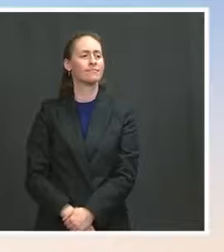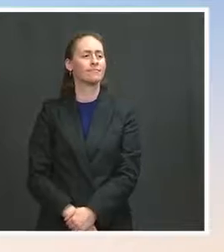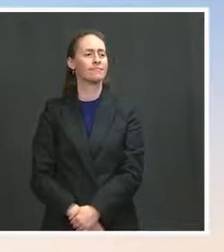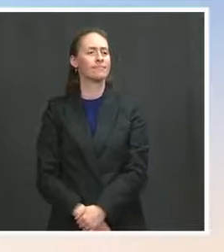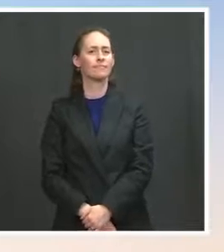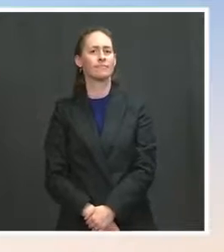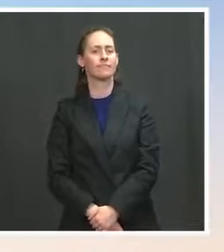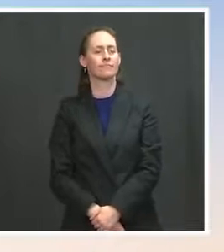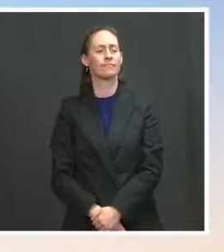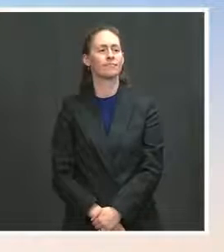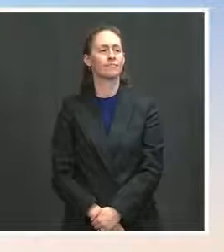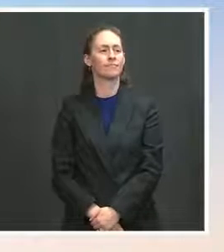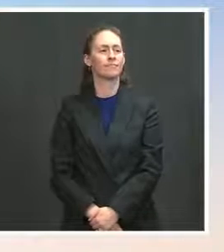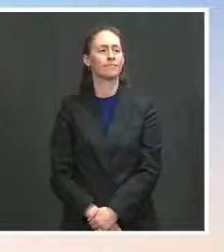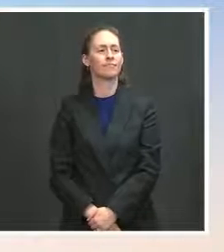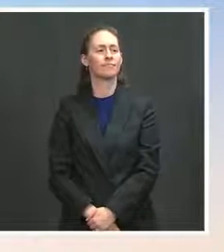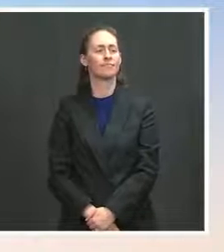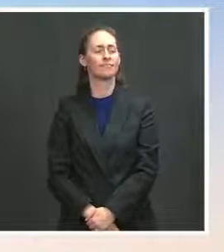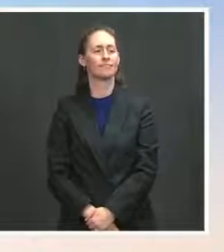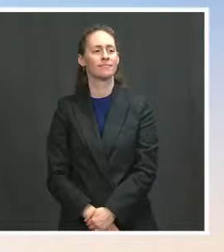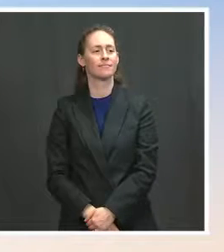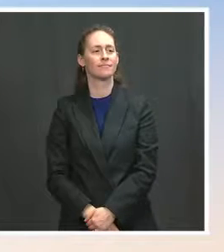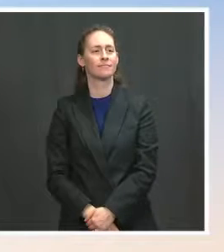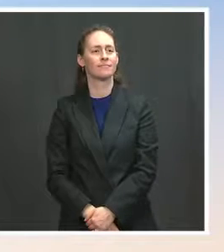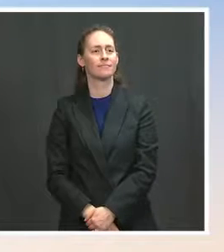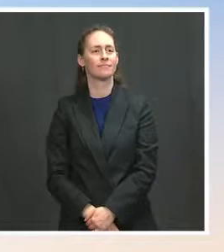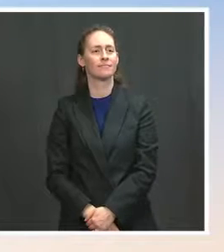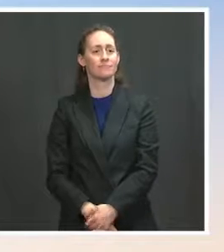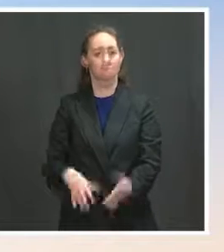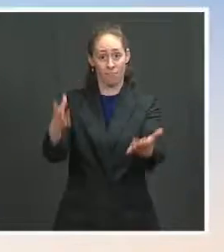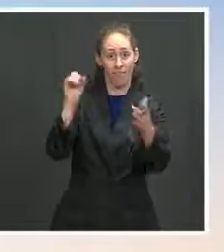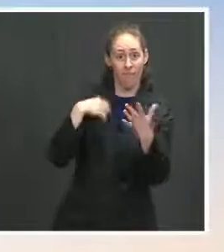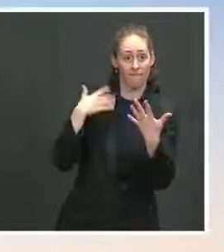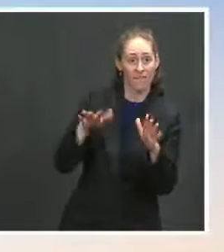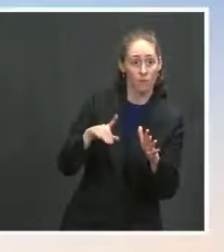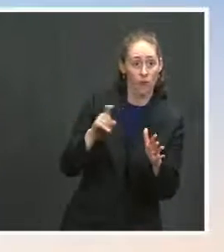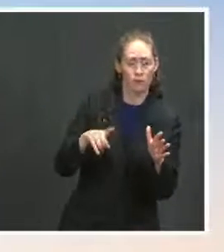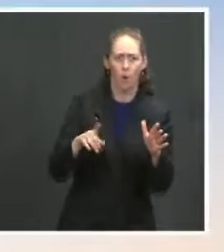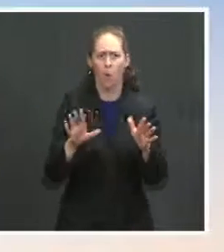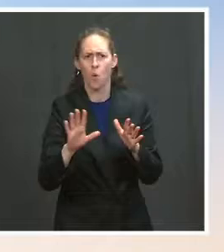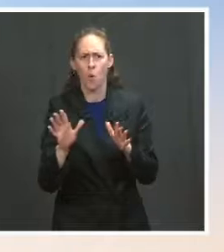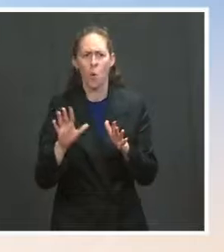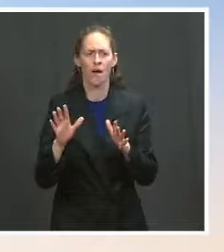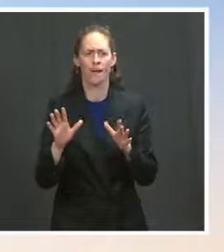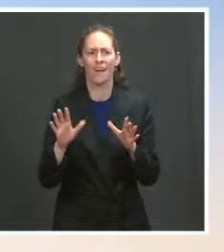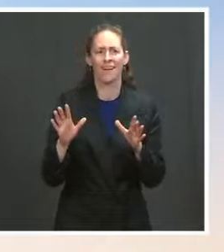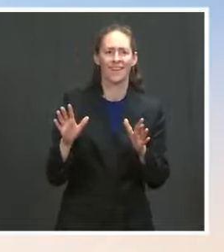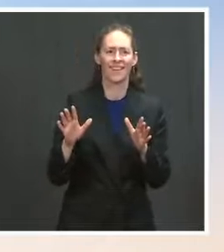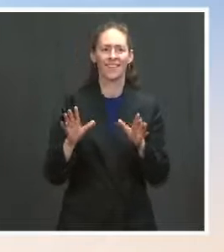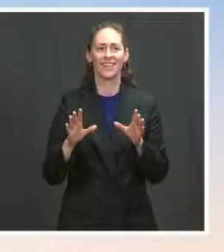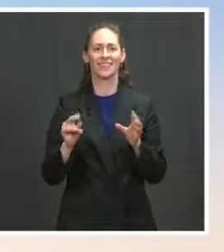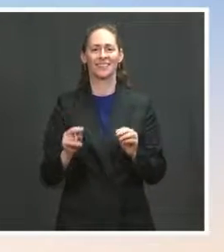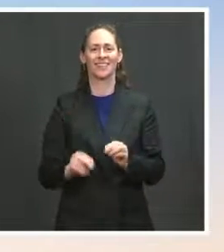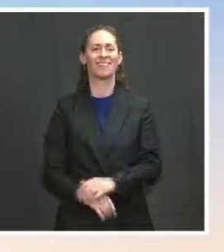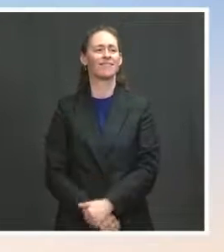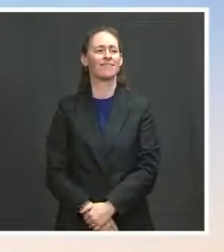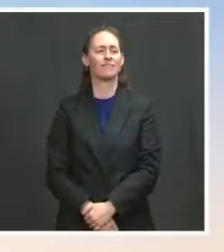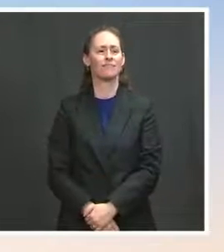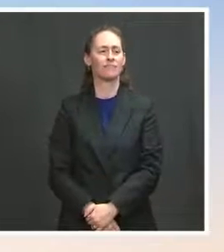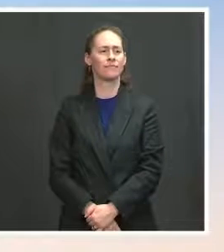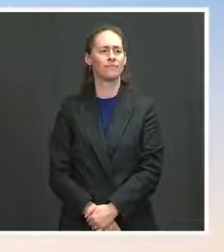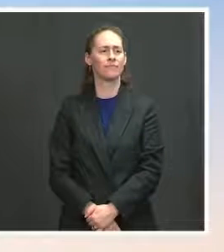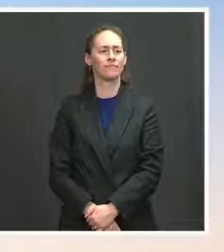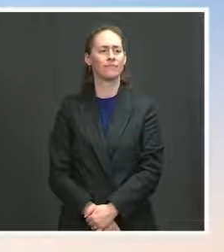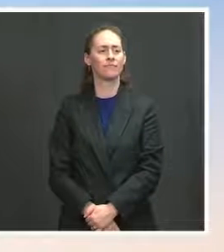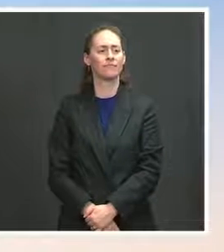it's to bed. Others have additional questions. It's like brushing its teeth or something. I don't know. He's saying that for infrastructure, it's not.